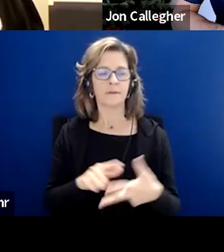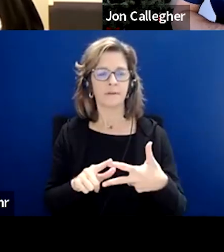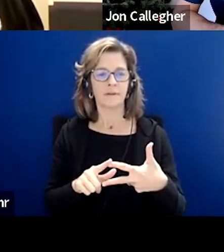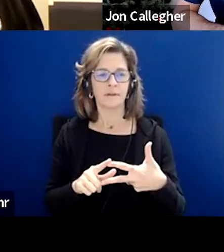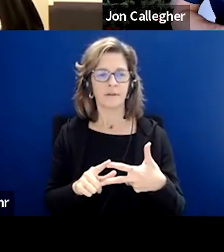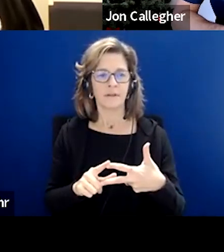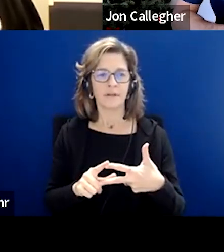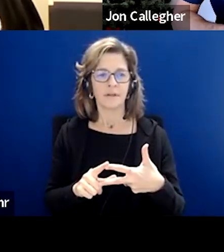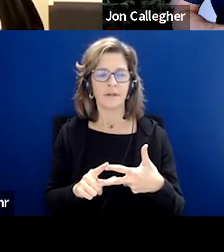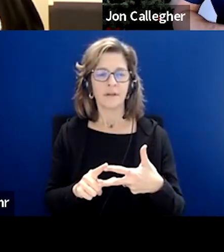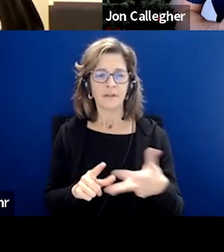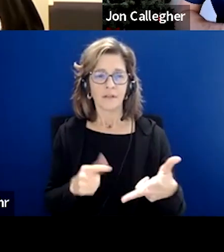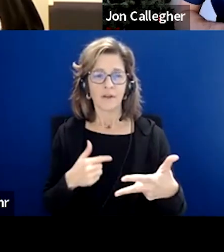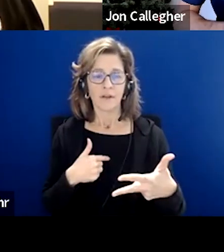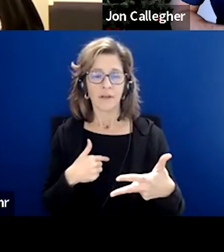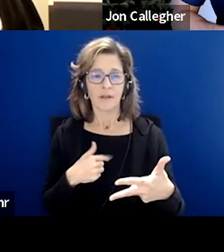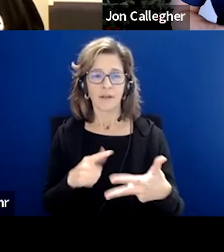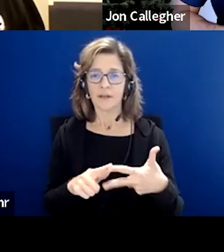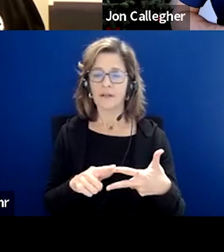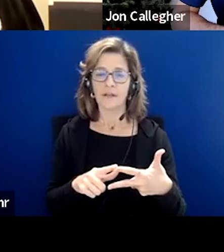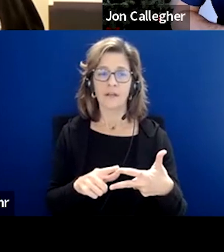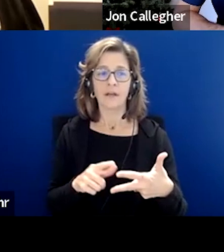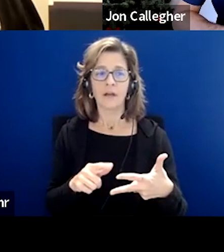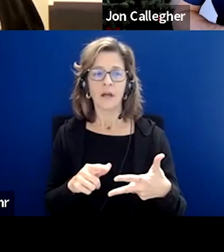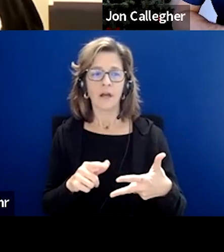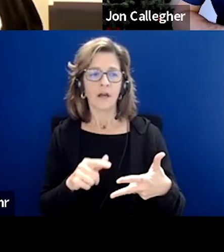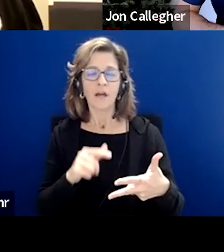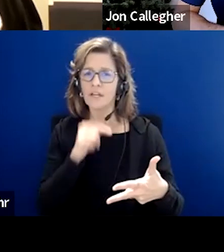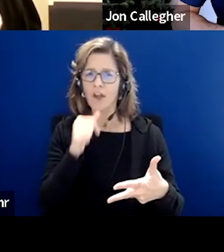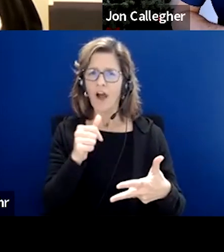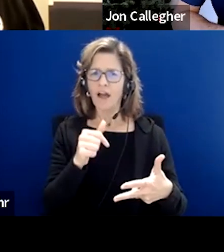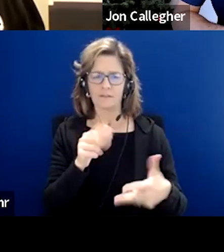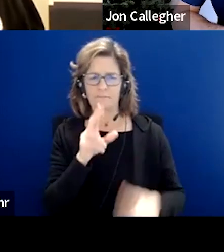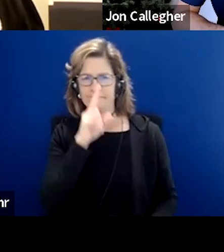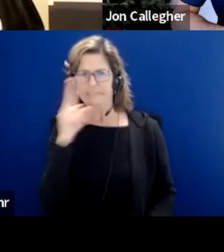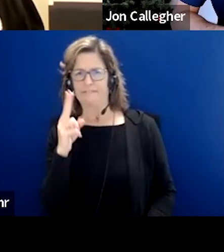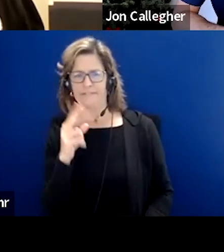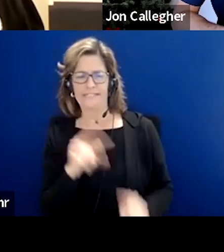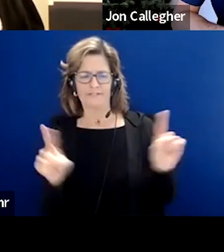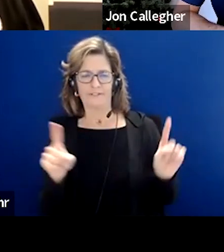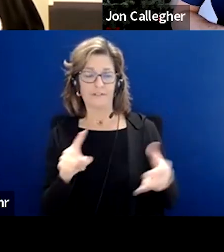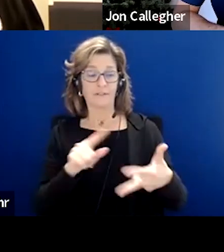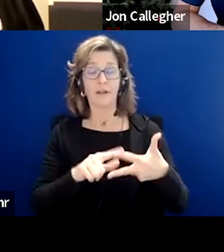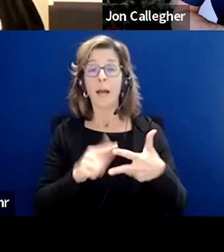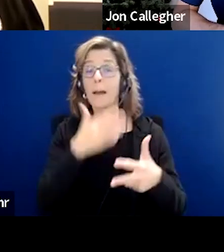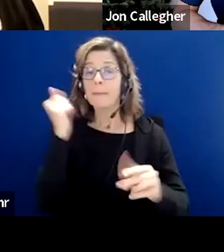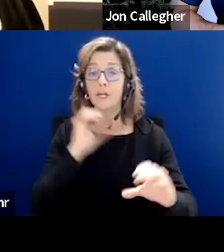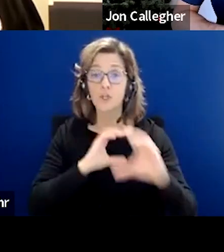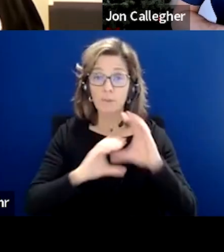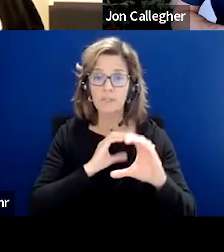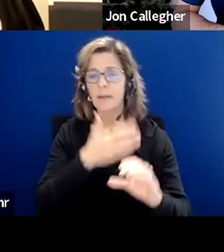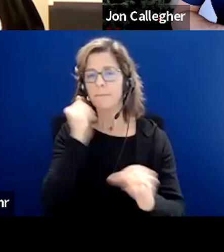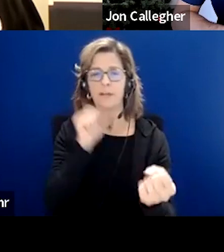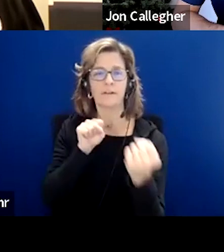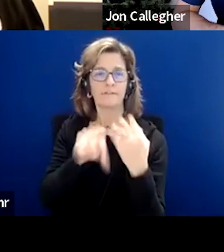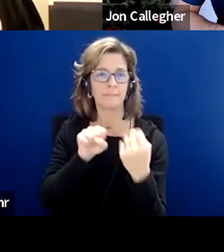though we're all different. Don't treat us like we're all different. Better communication and feedback systems. You touched on this